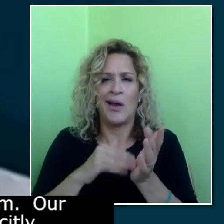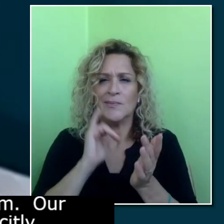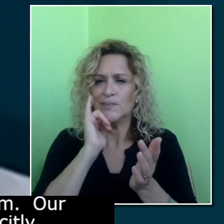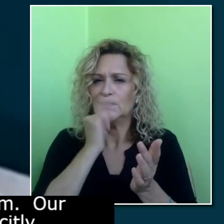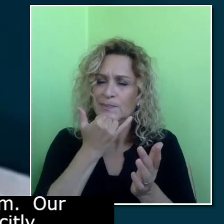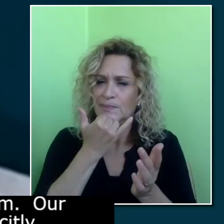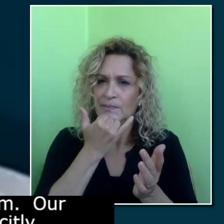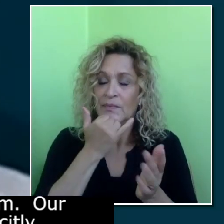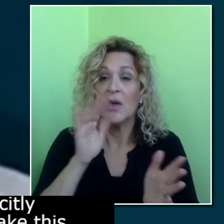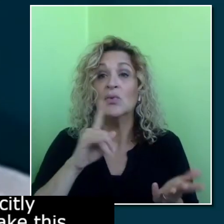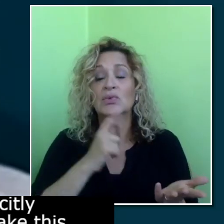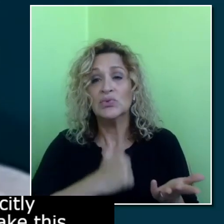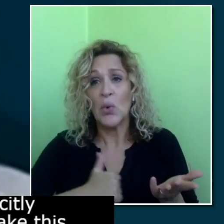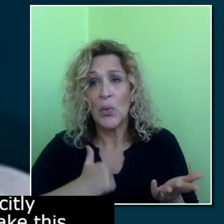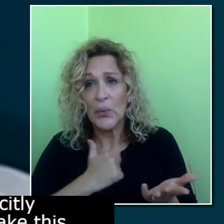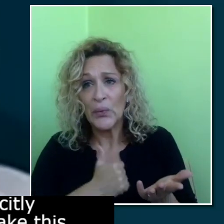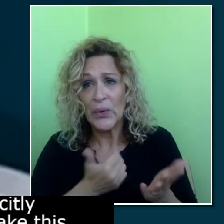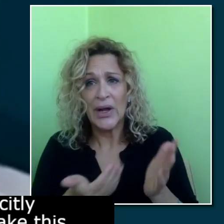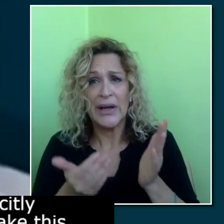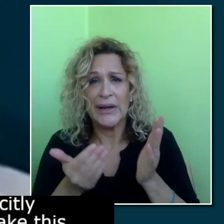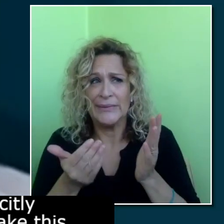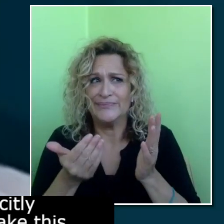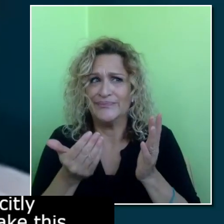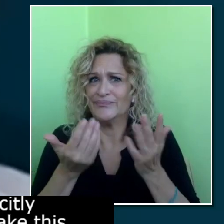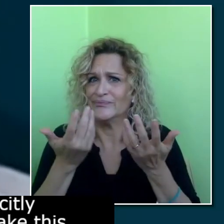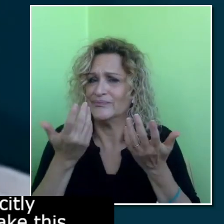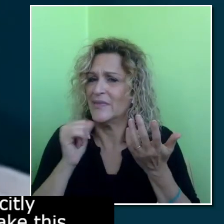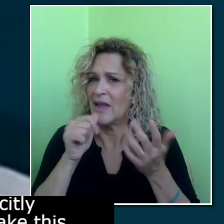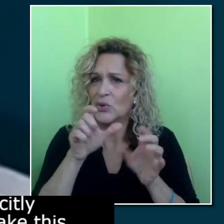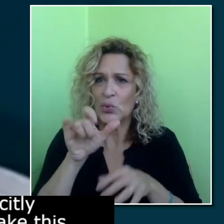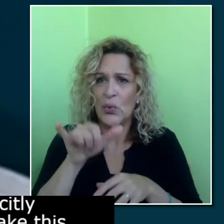past, but I don't intend that we shall repeat it.